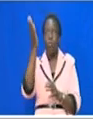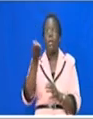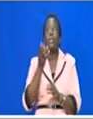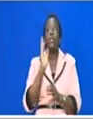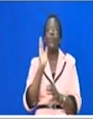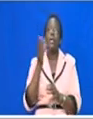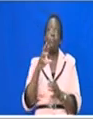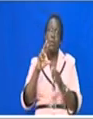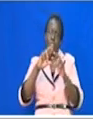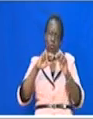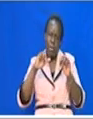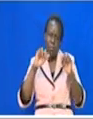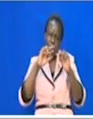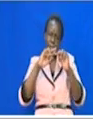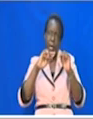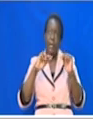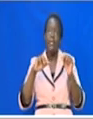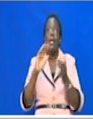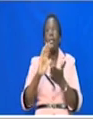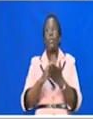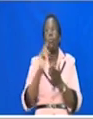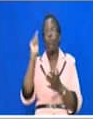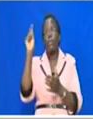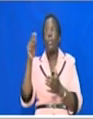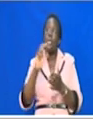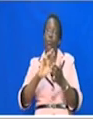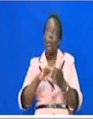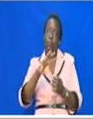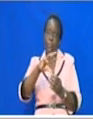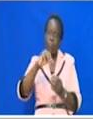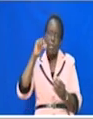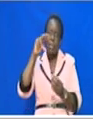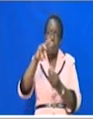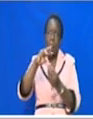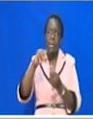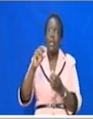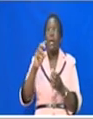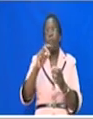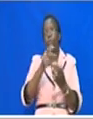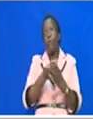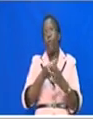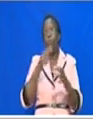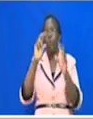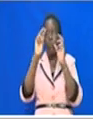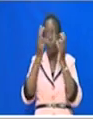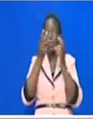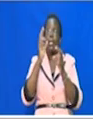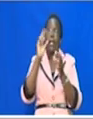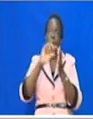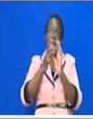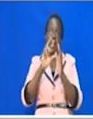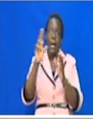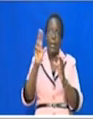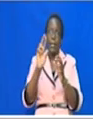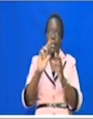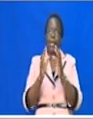to revise some questions that we have selected from topics that are